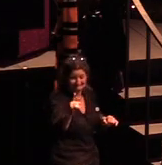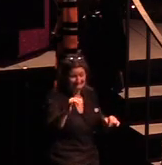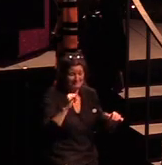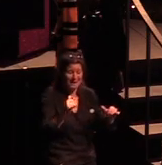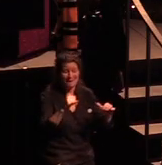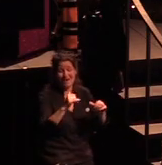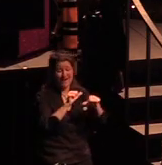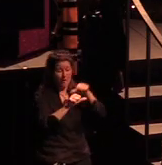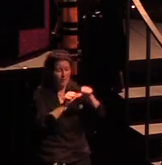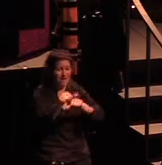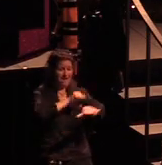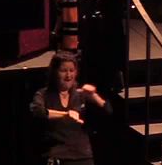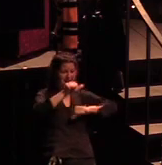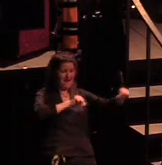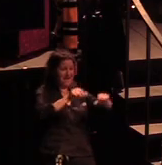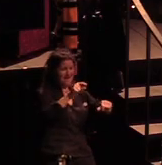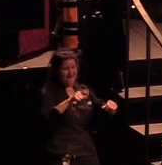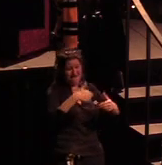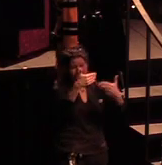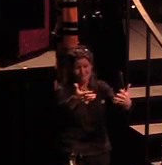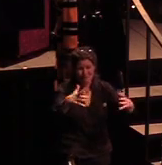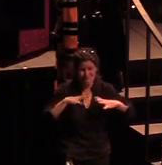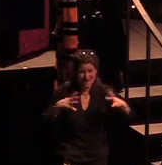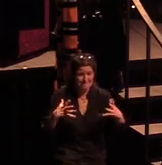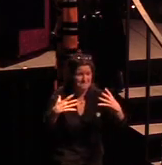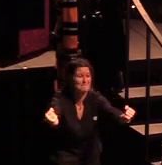not do them in order and the front row get ready to catch